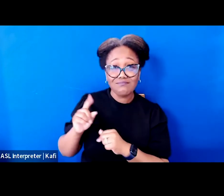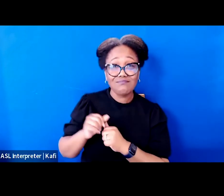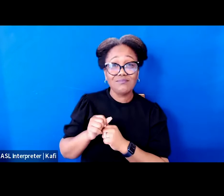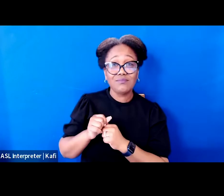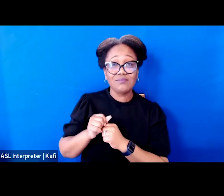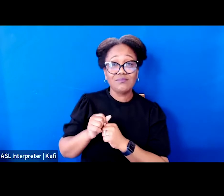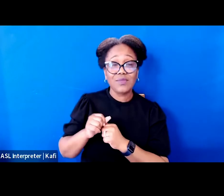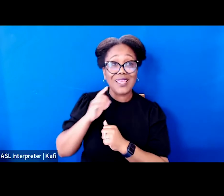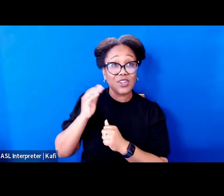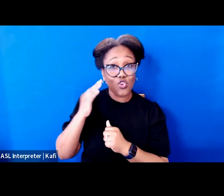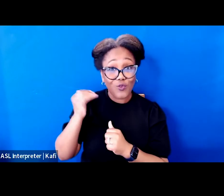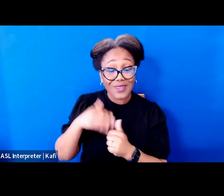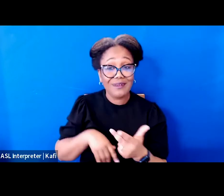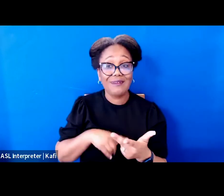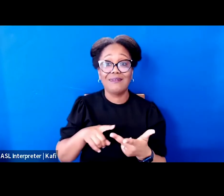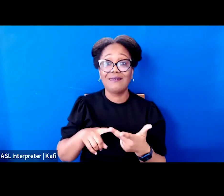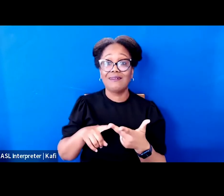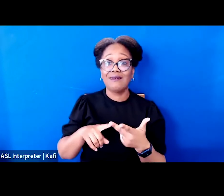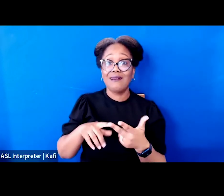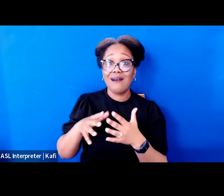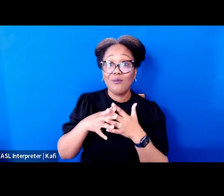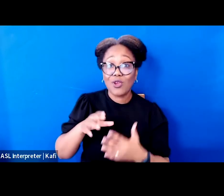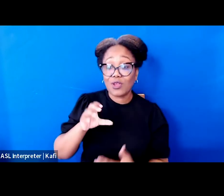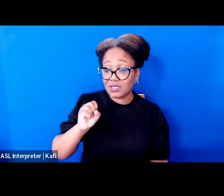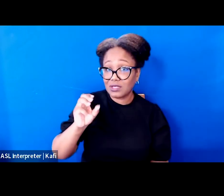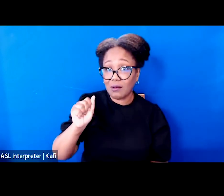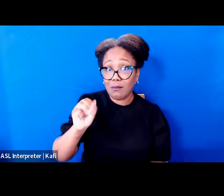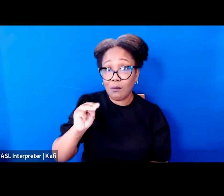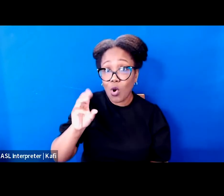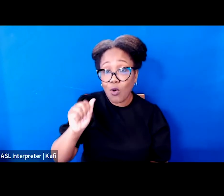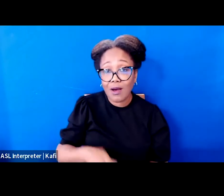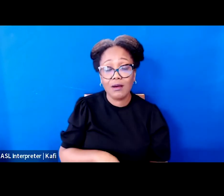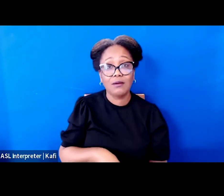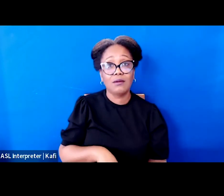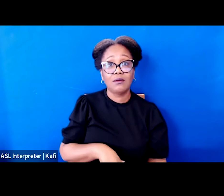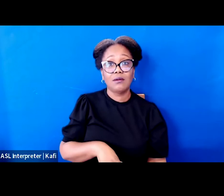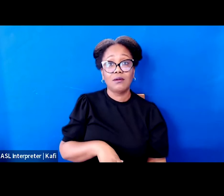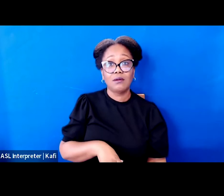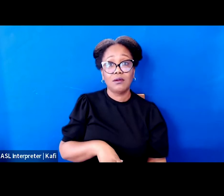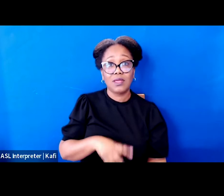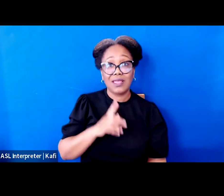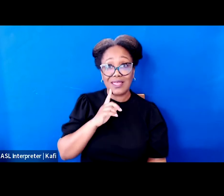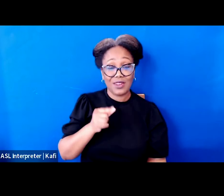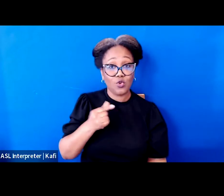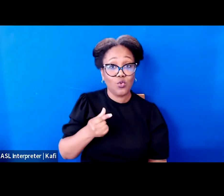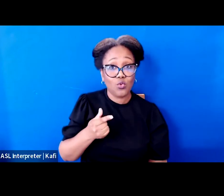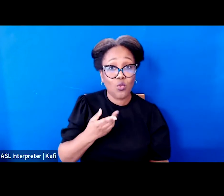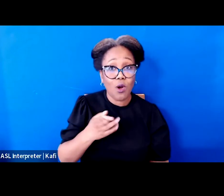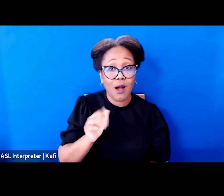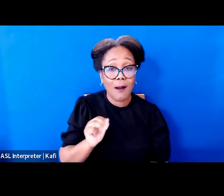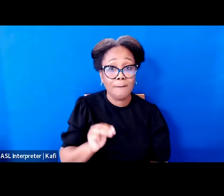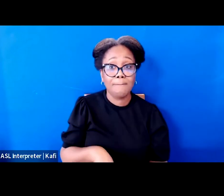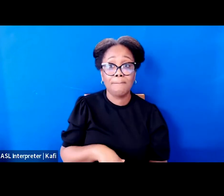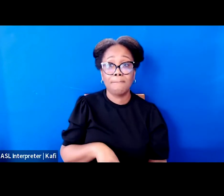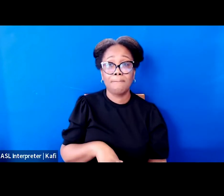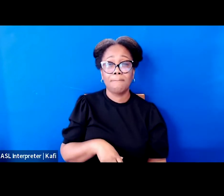American Samoa. We're talking about occupations in Guam. We're talking about current occupations in Hawaii, as we heard